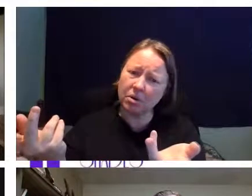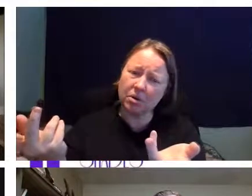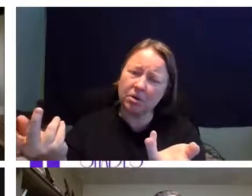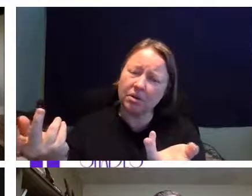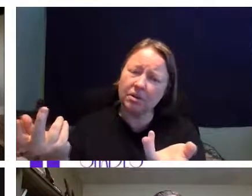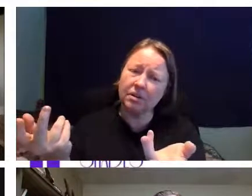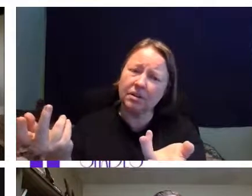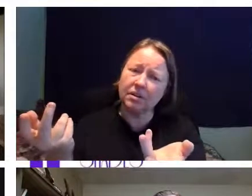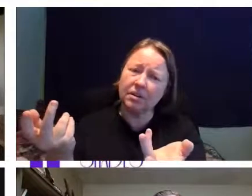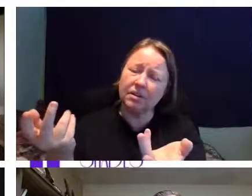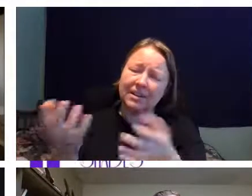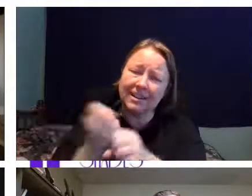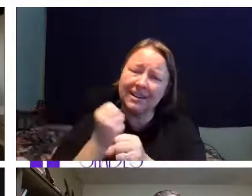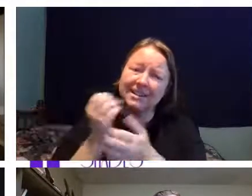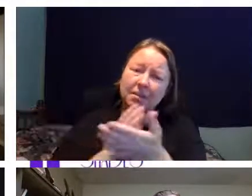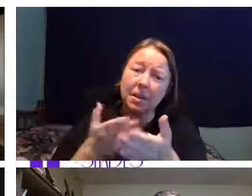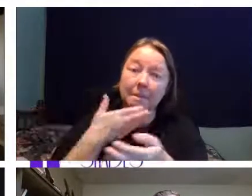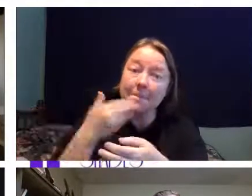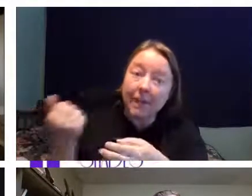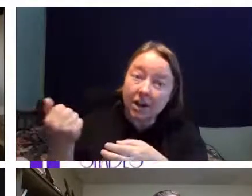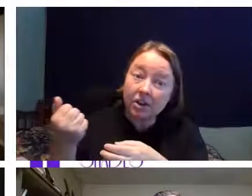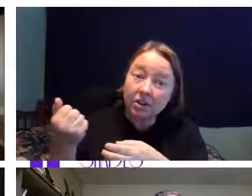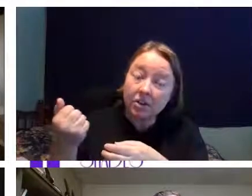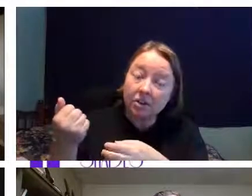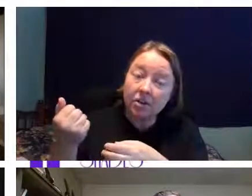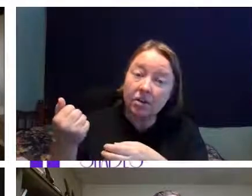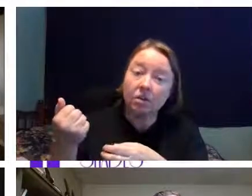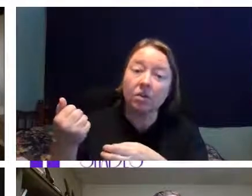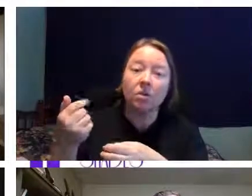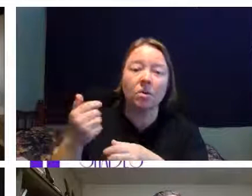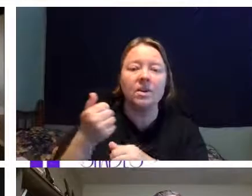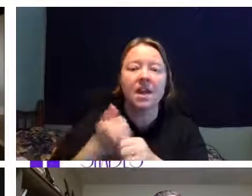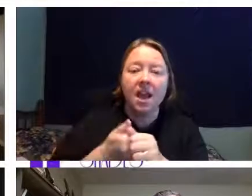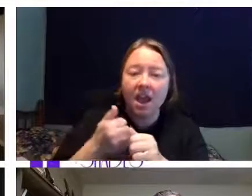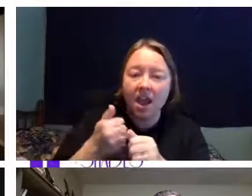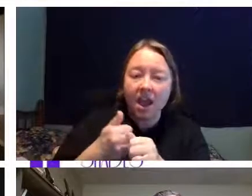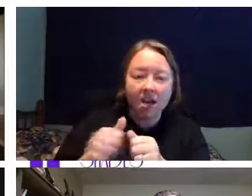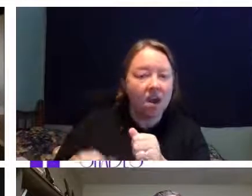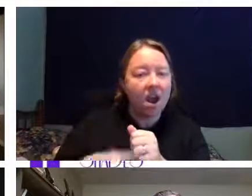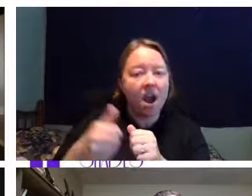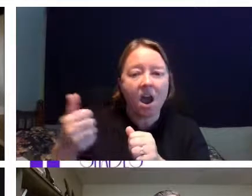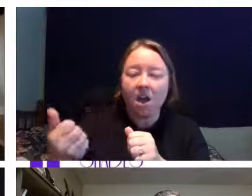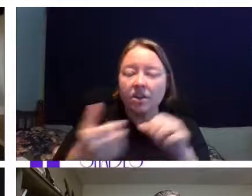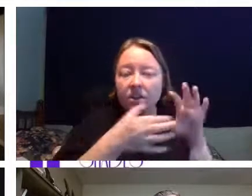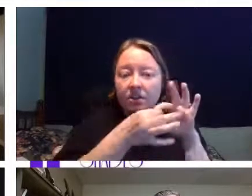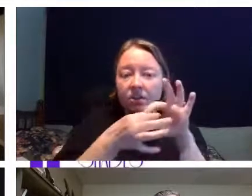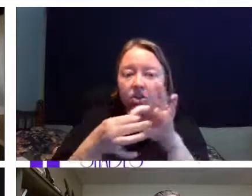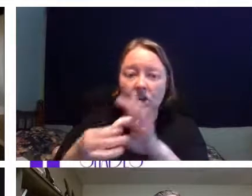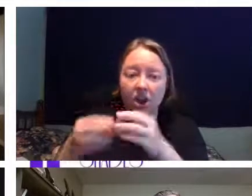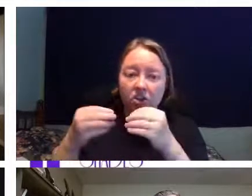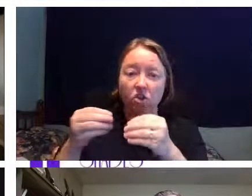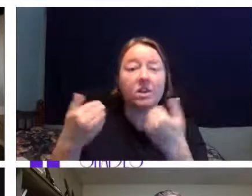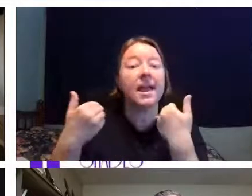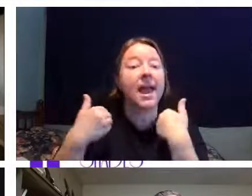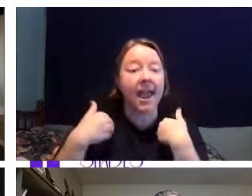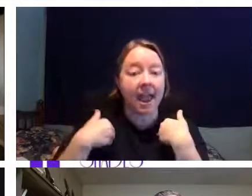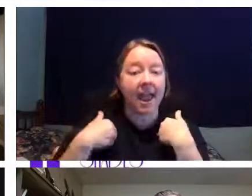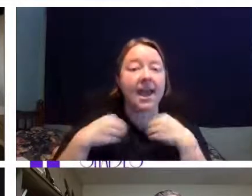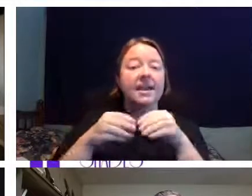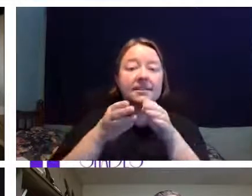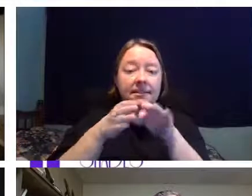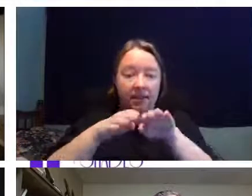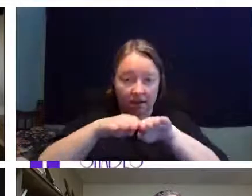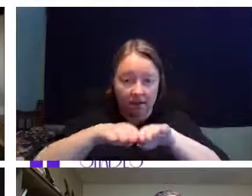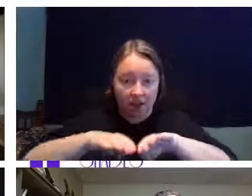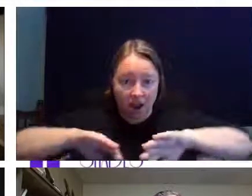something better from them when every other one of their chain stores has a curb